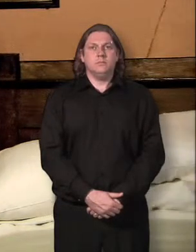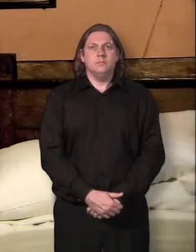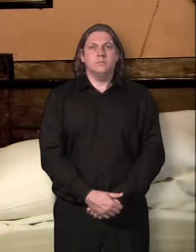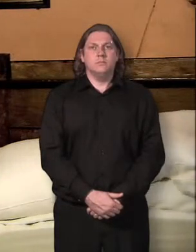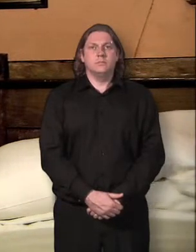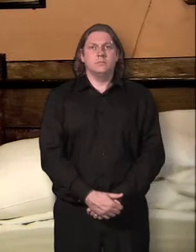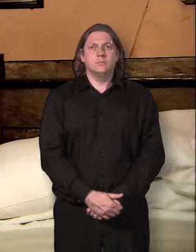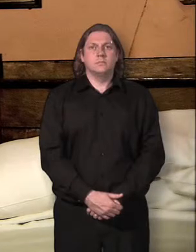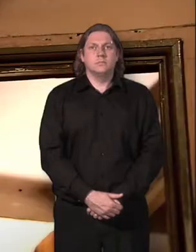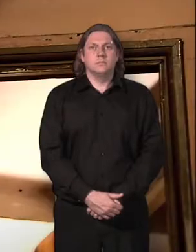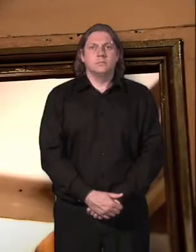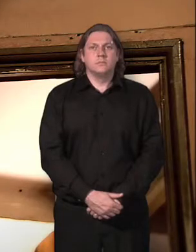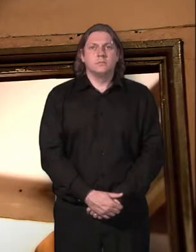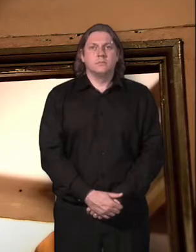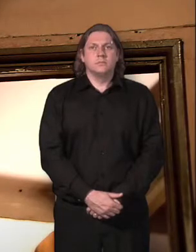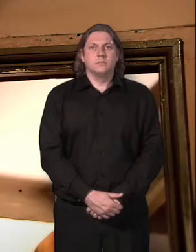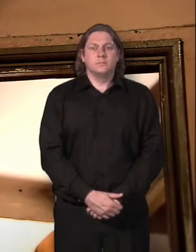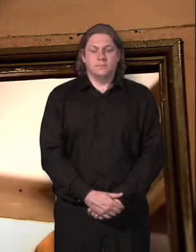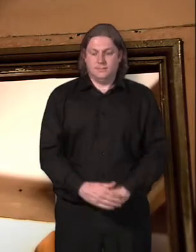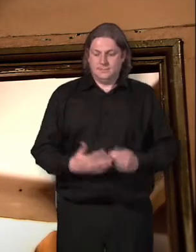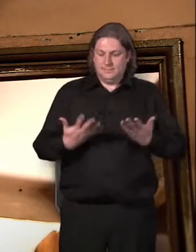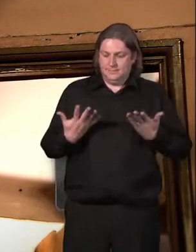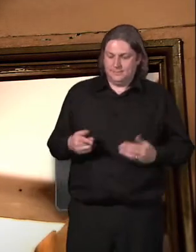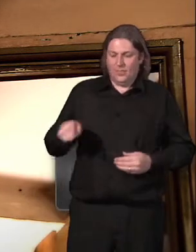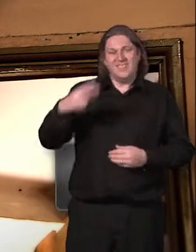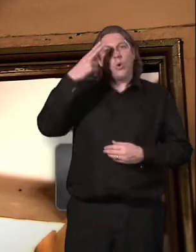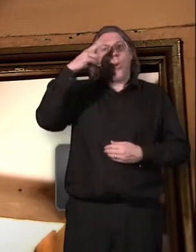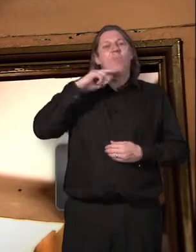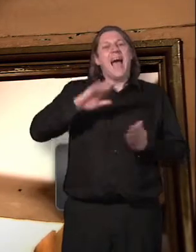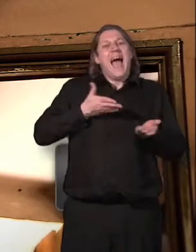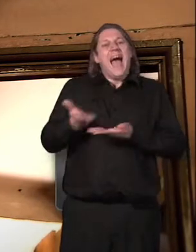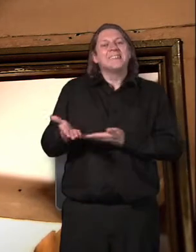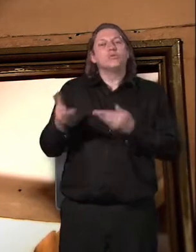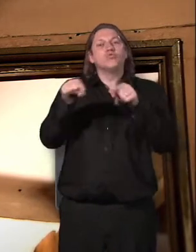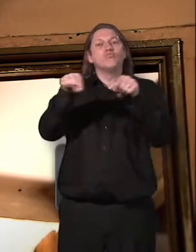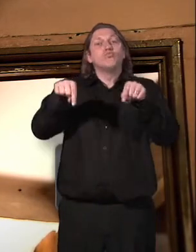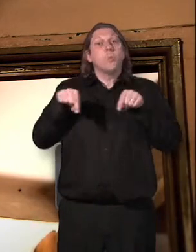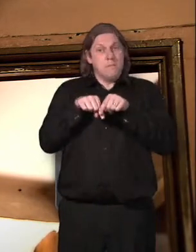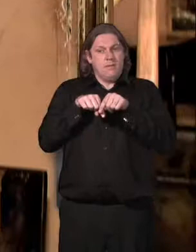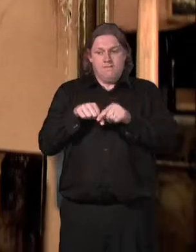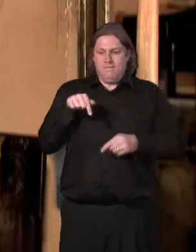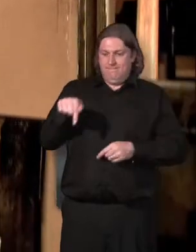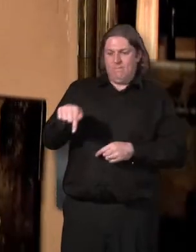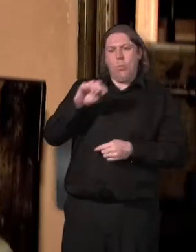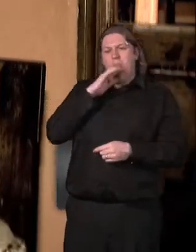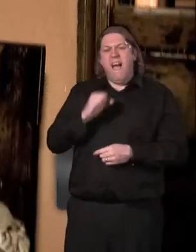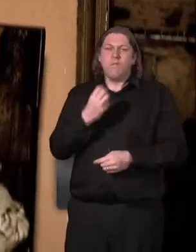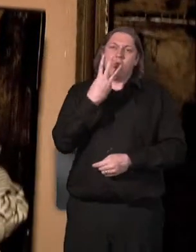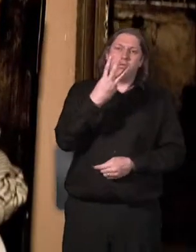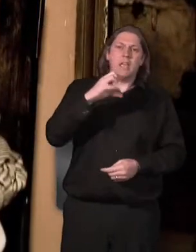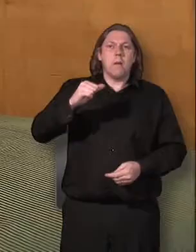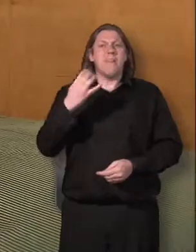Now we're in the Hinds Room. This would have provided accommodation for 3 or 4 hired male hands.